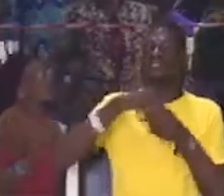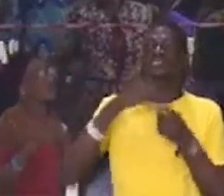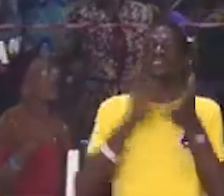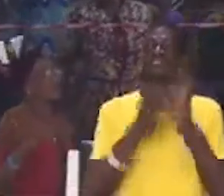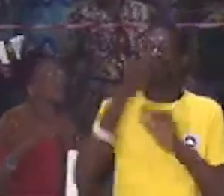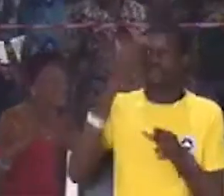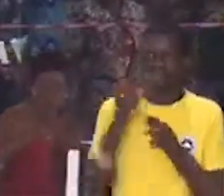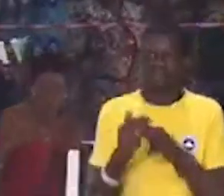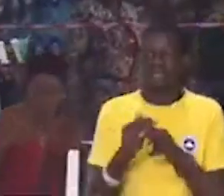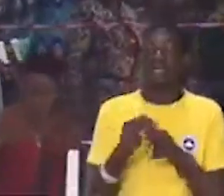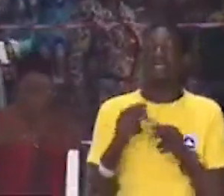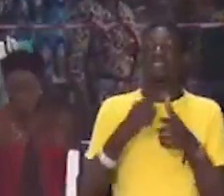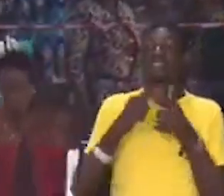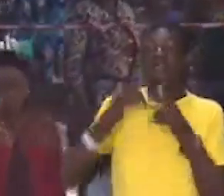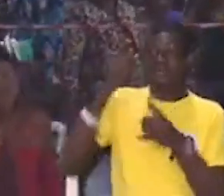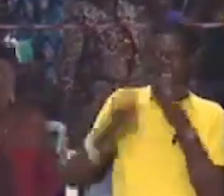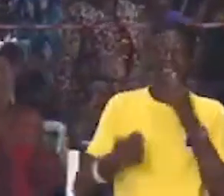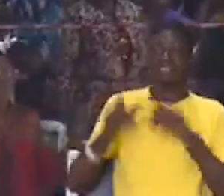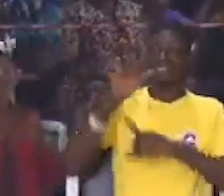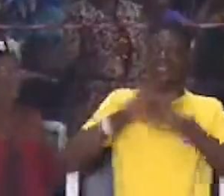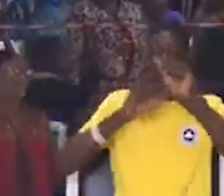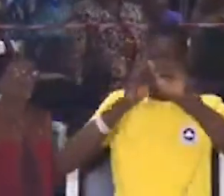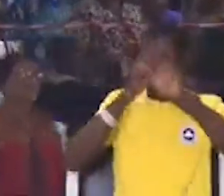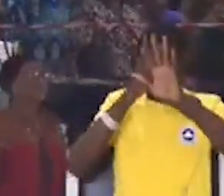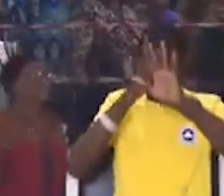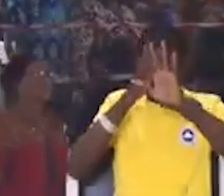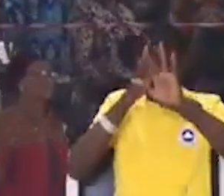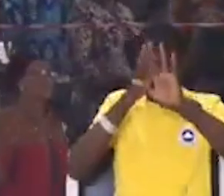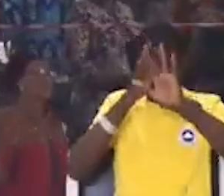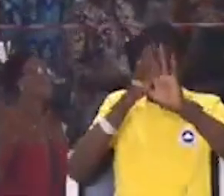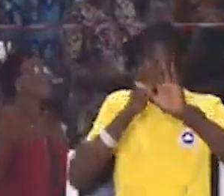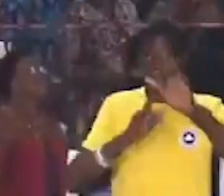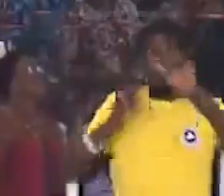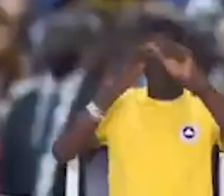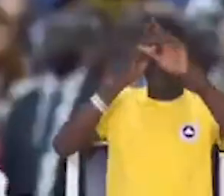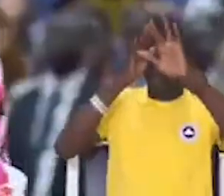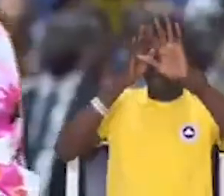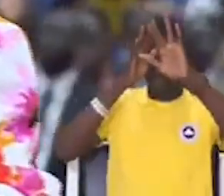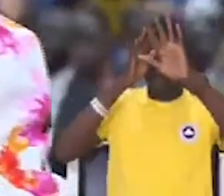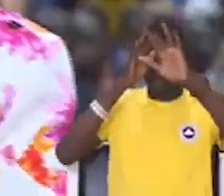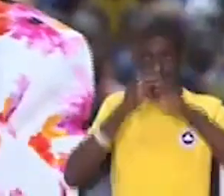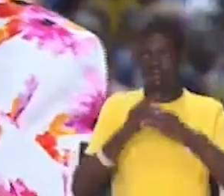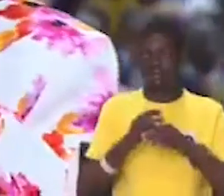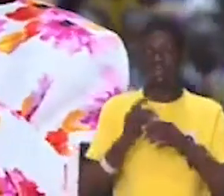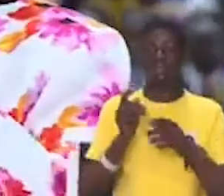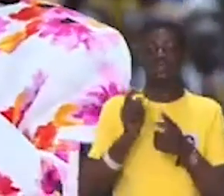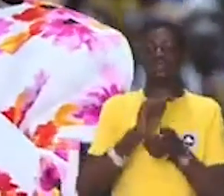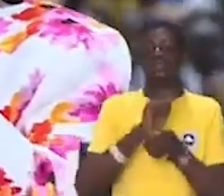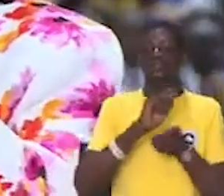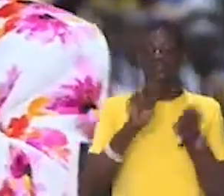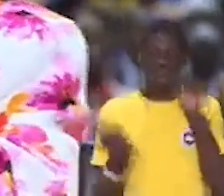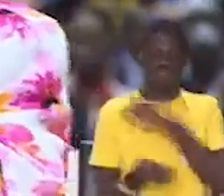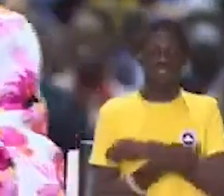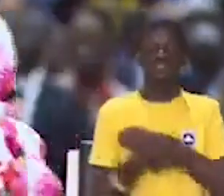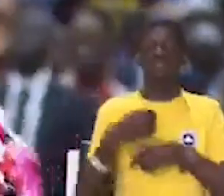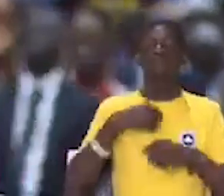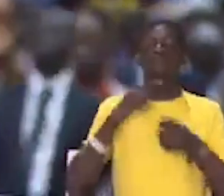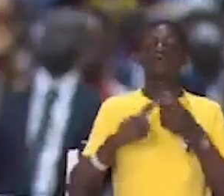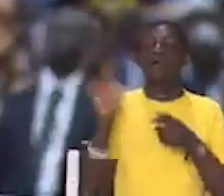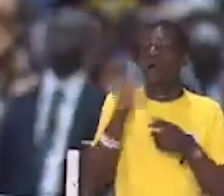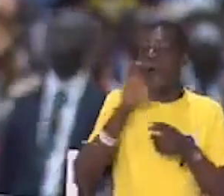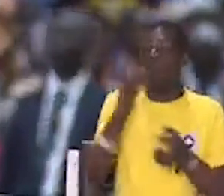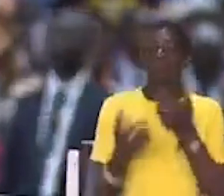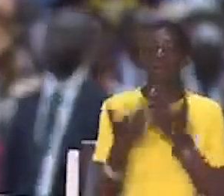Jesus. And then finally you say, Father, turn me into a burning flame of fire.